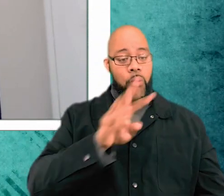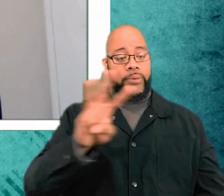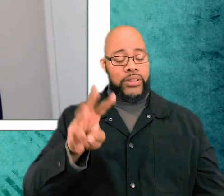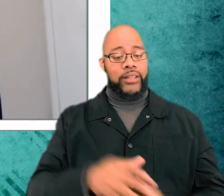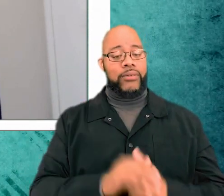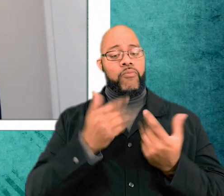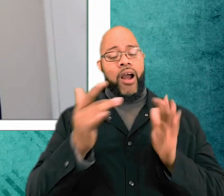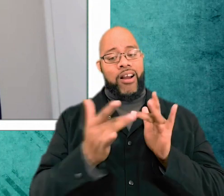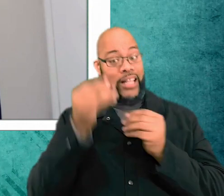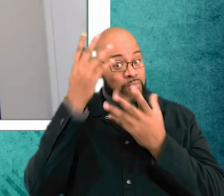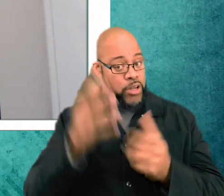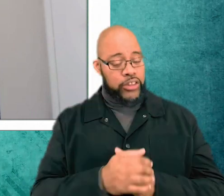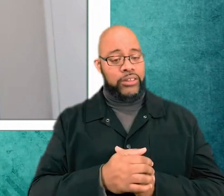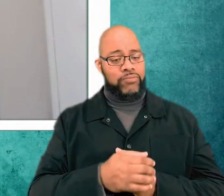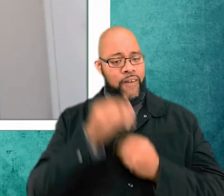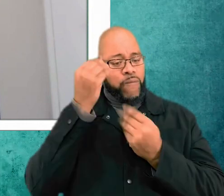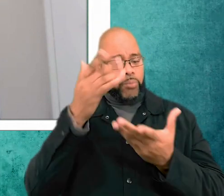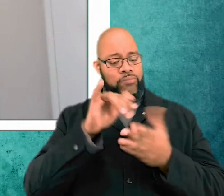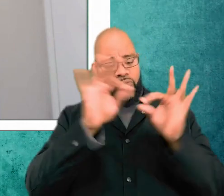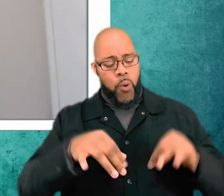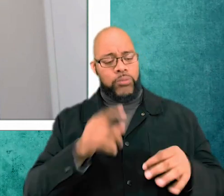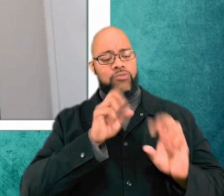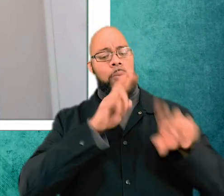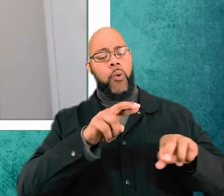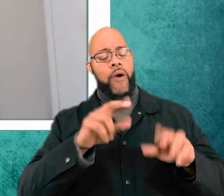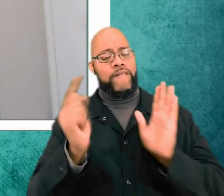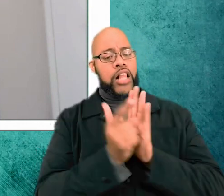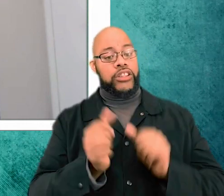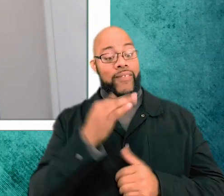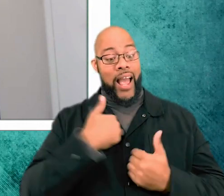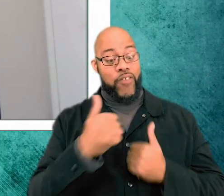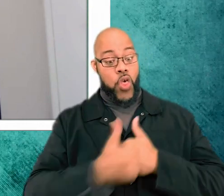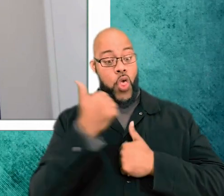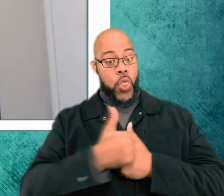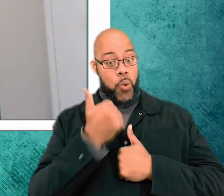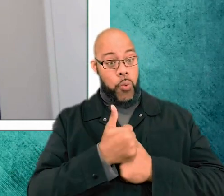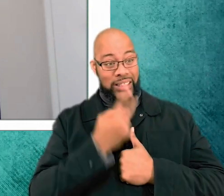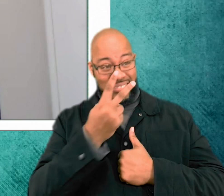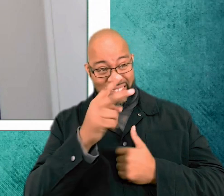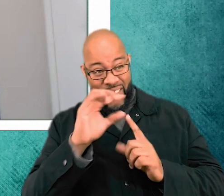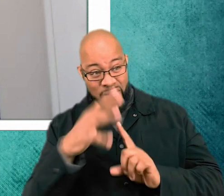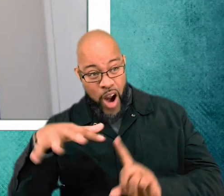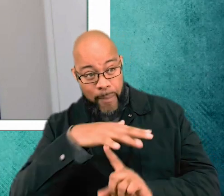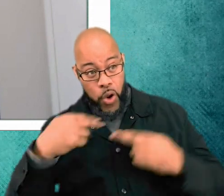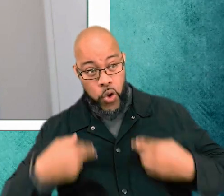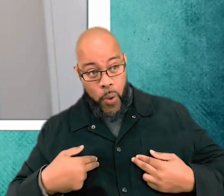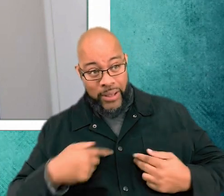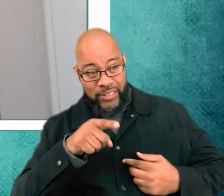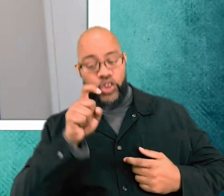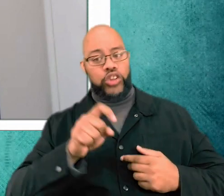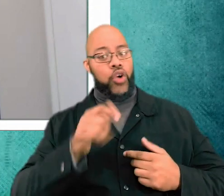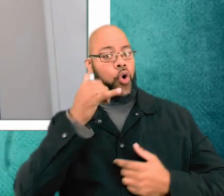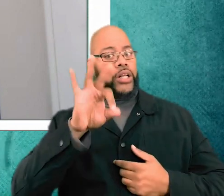provides contact information and forms designed to report violations. If there is a threat of immediate environmental or human damage, you should